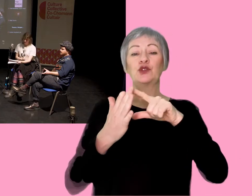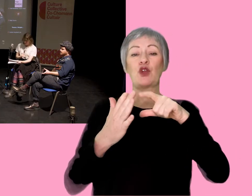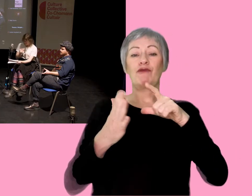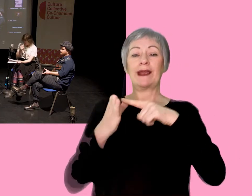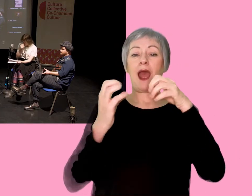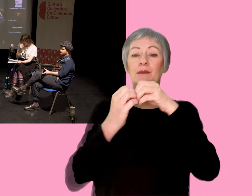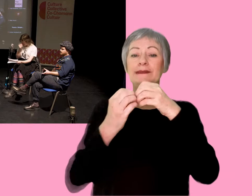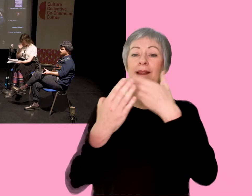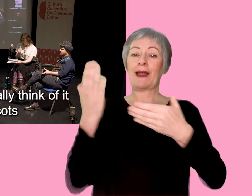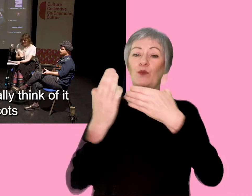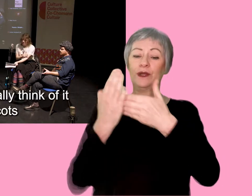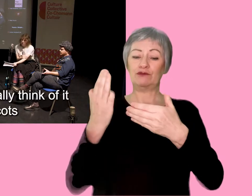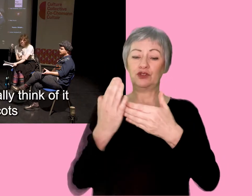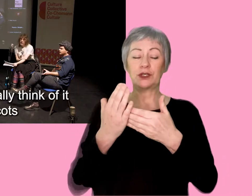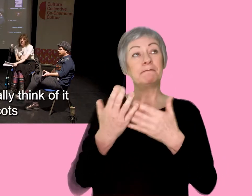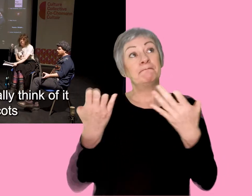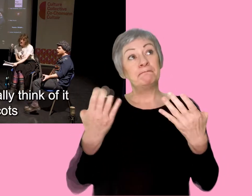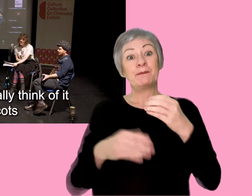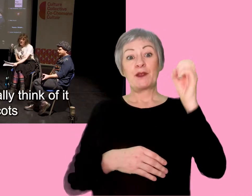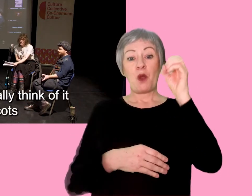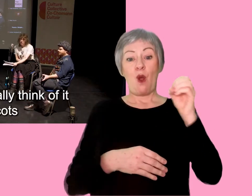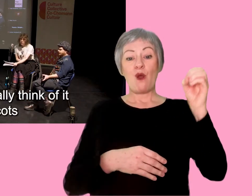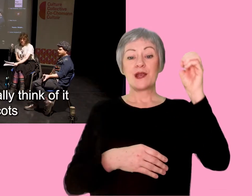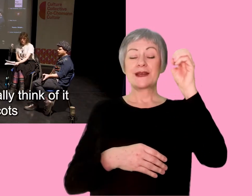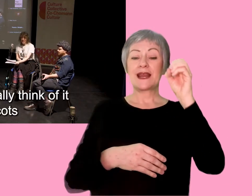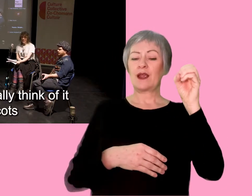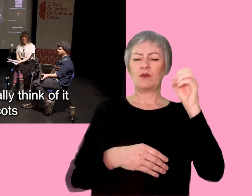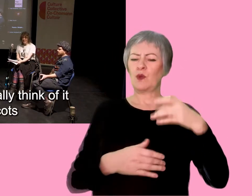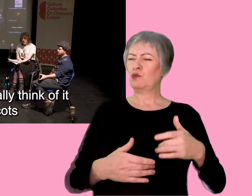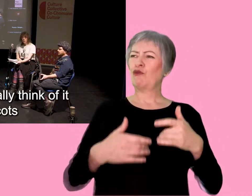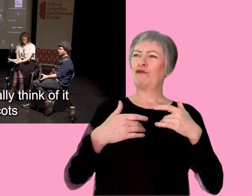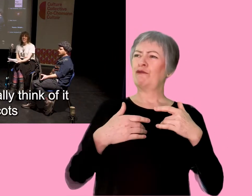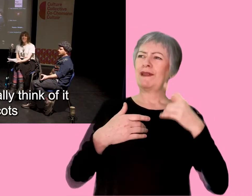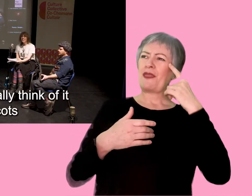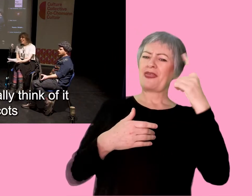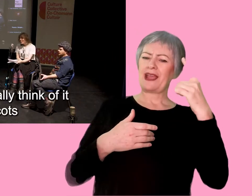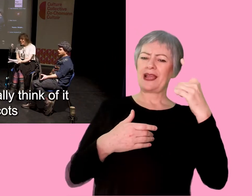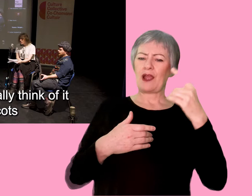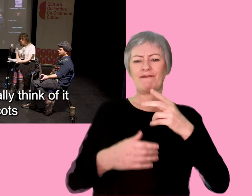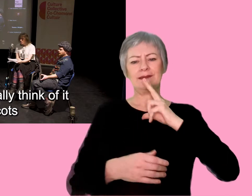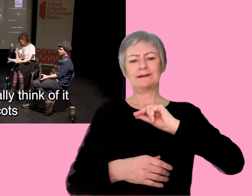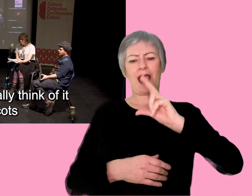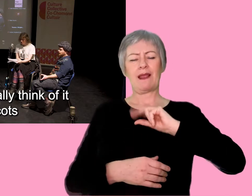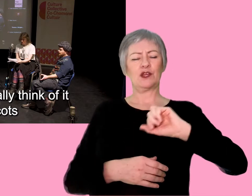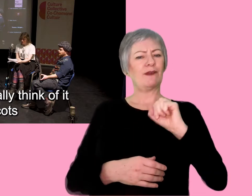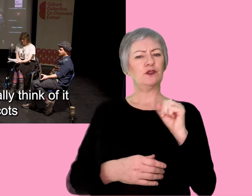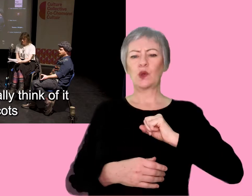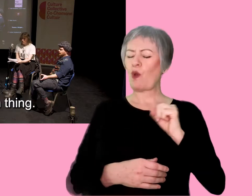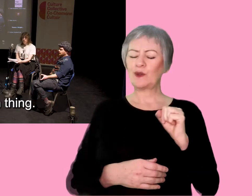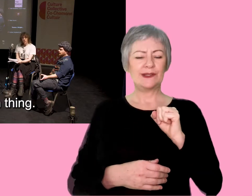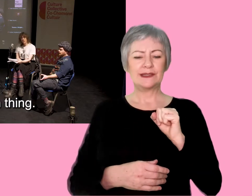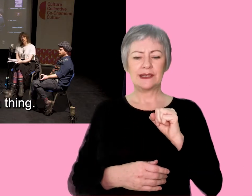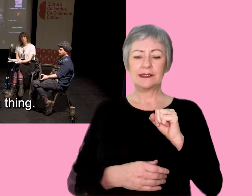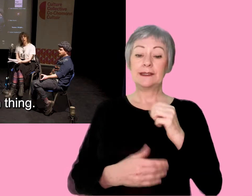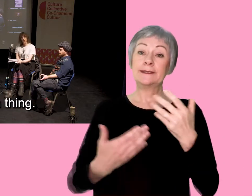Aberdeenshire. Well, in Orkney, we don't fairly think of it as a dialect of Scots,